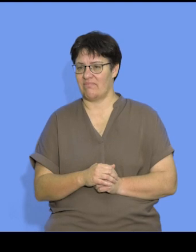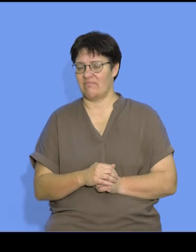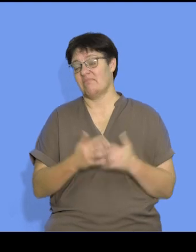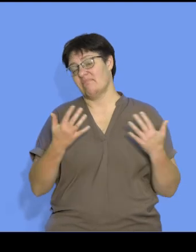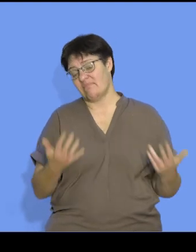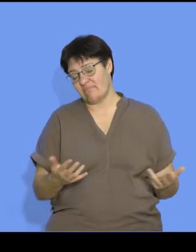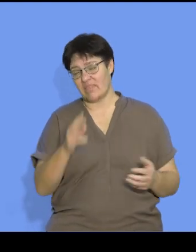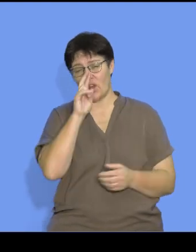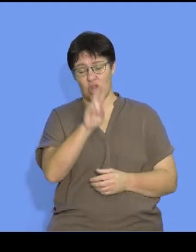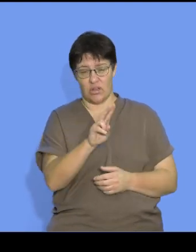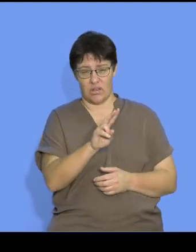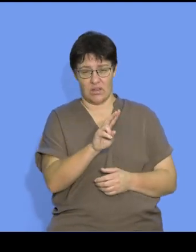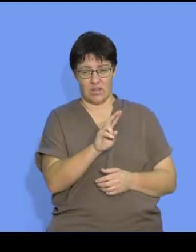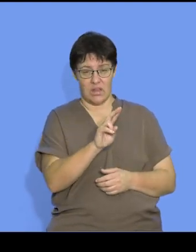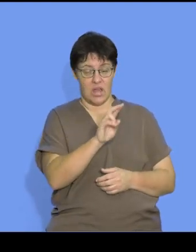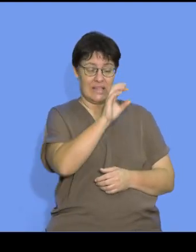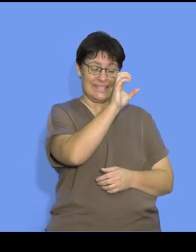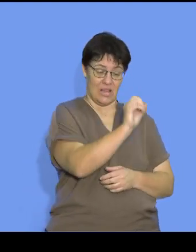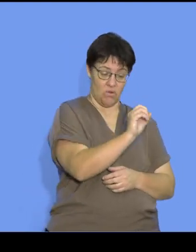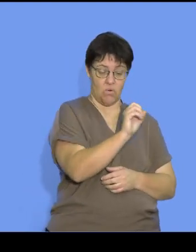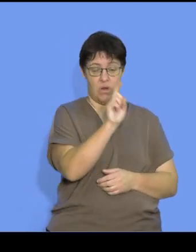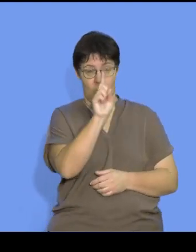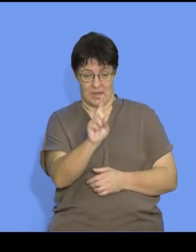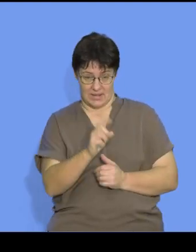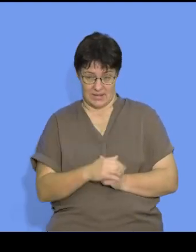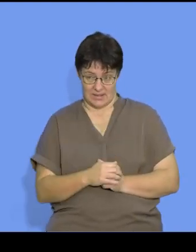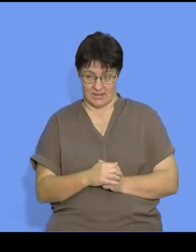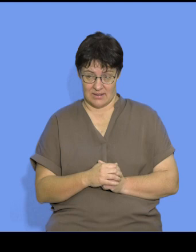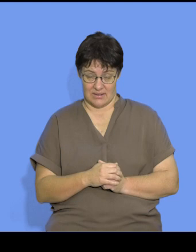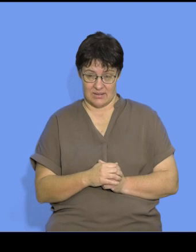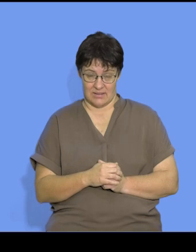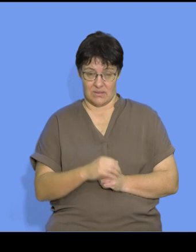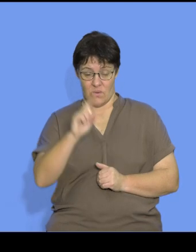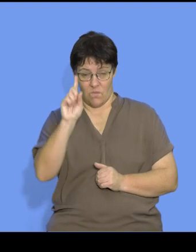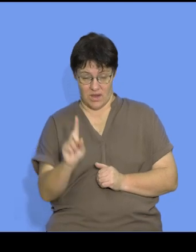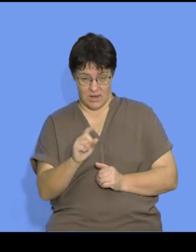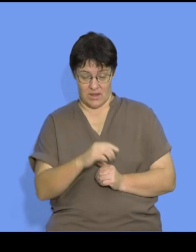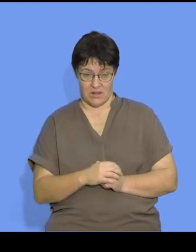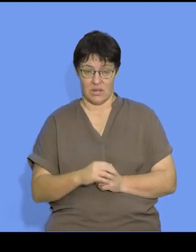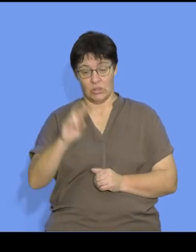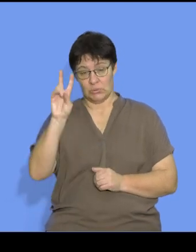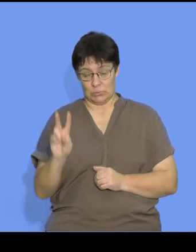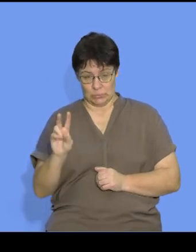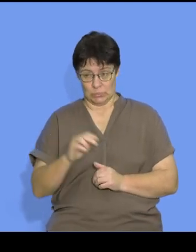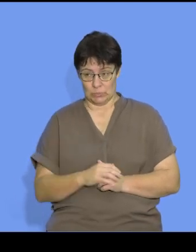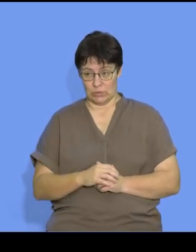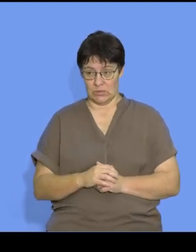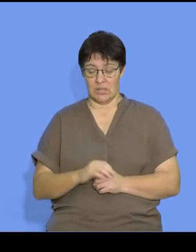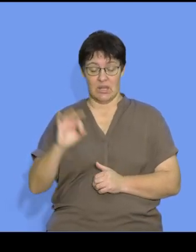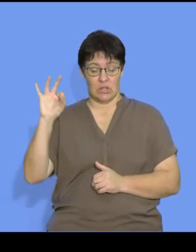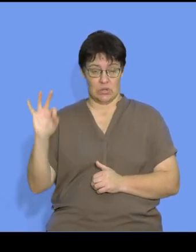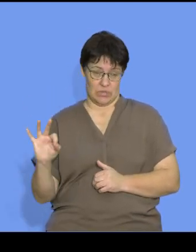If I'm looking at the first few numbers, so I have 0, 1, 1, 2,